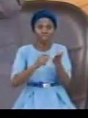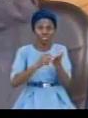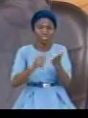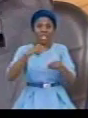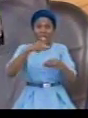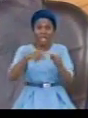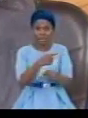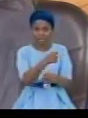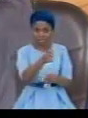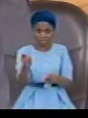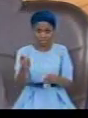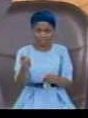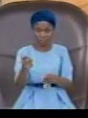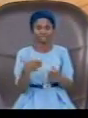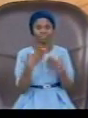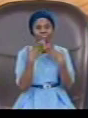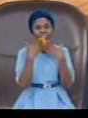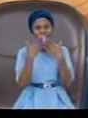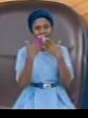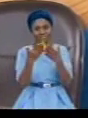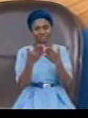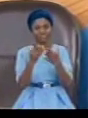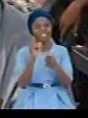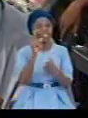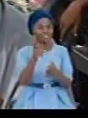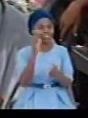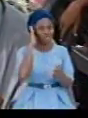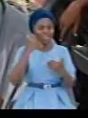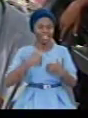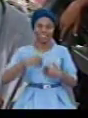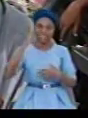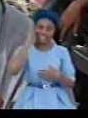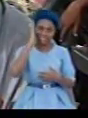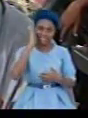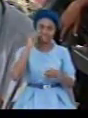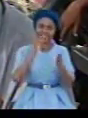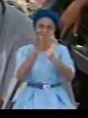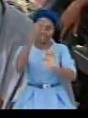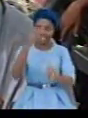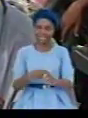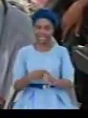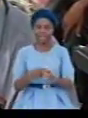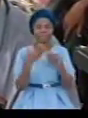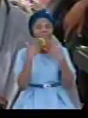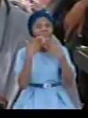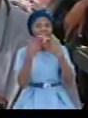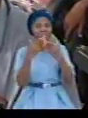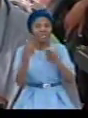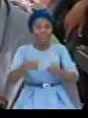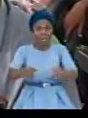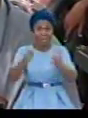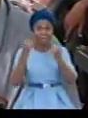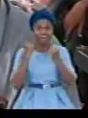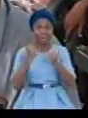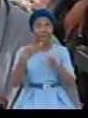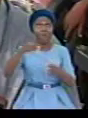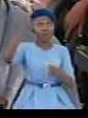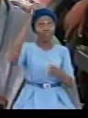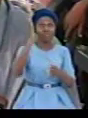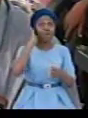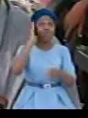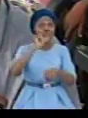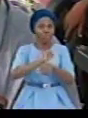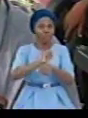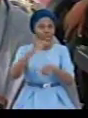you. Thank God you'll have a testimony. Thank God the power of God will work in your